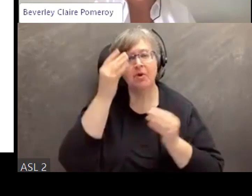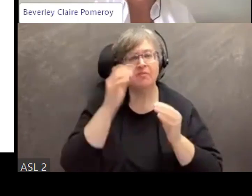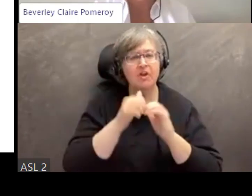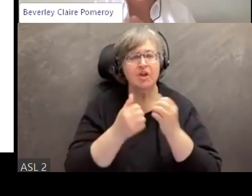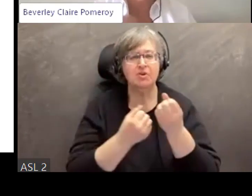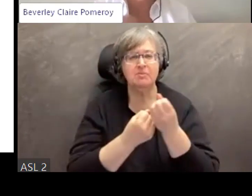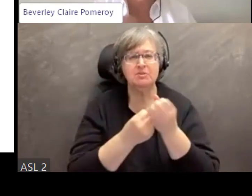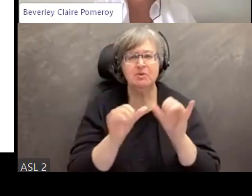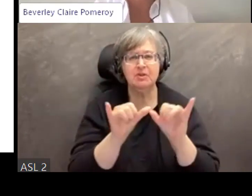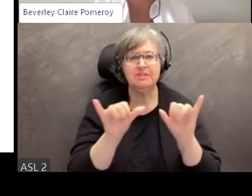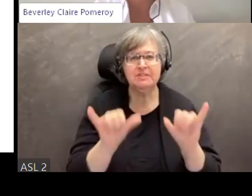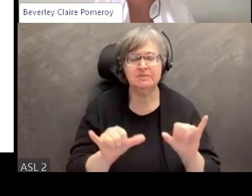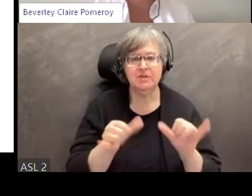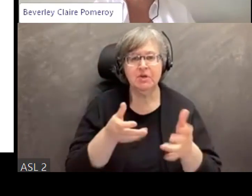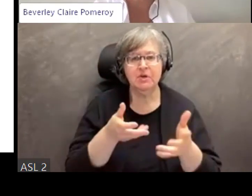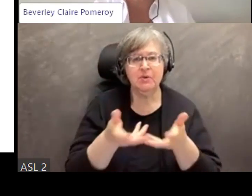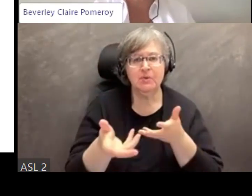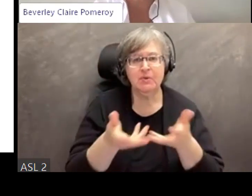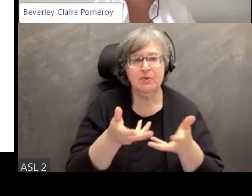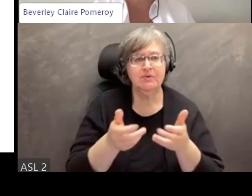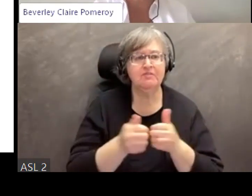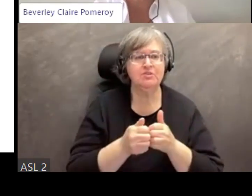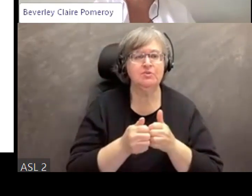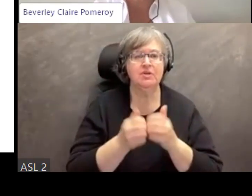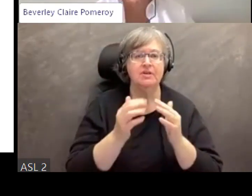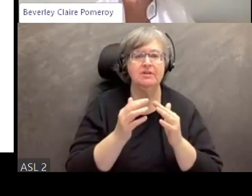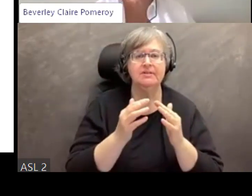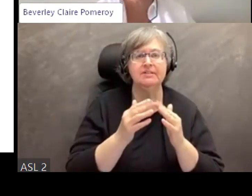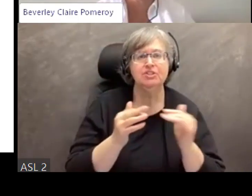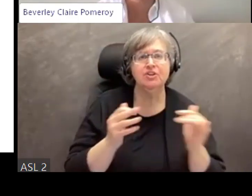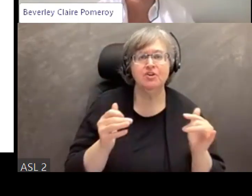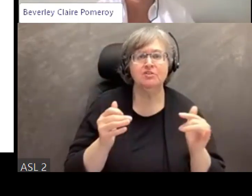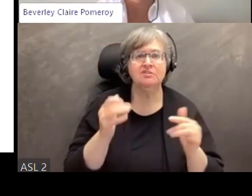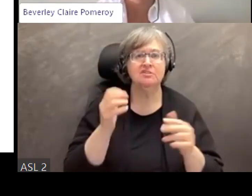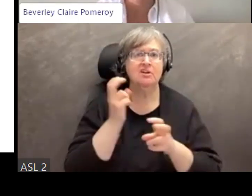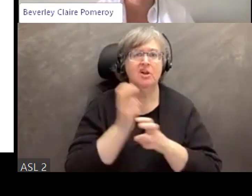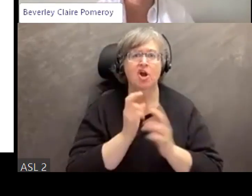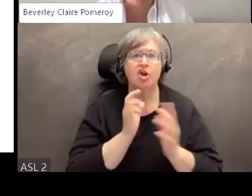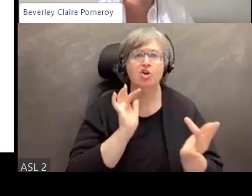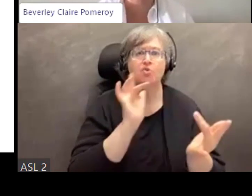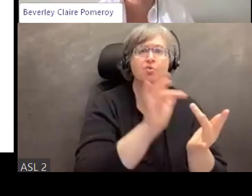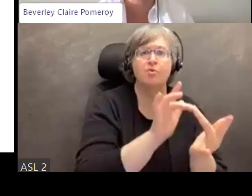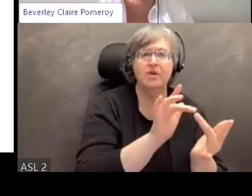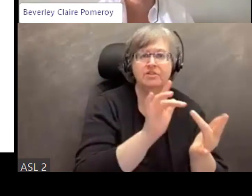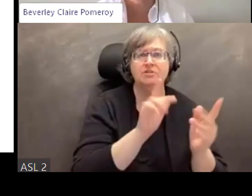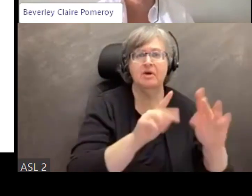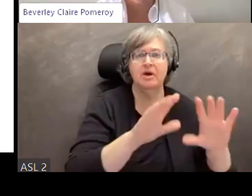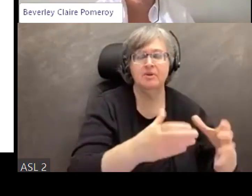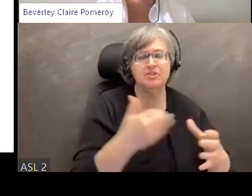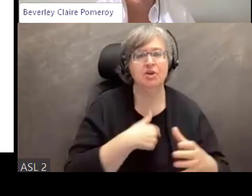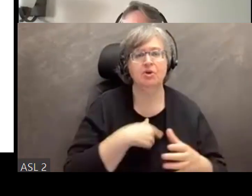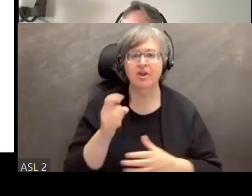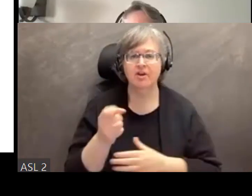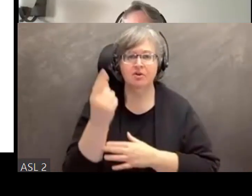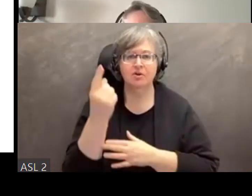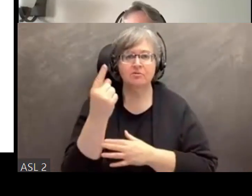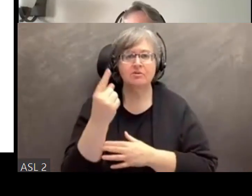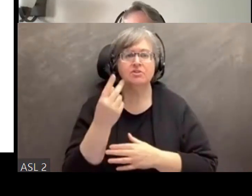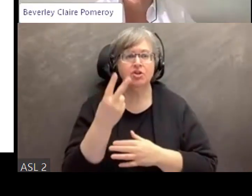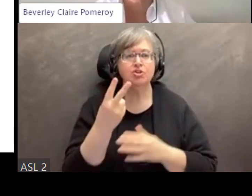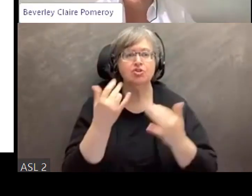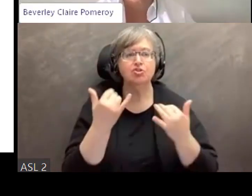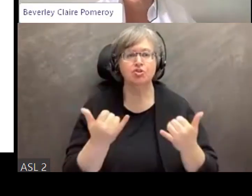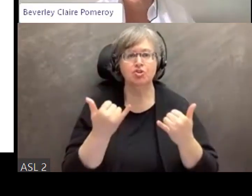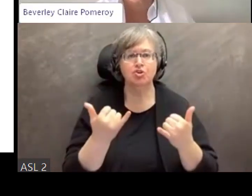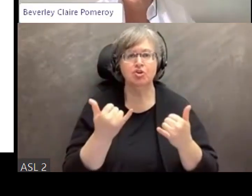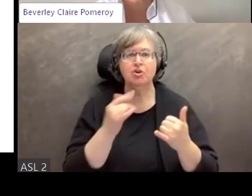As we reflect on how to support the system to engage with diverse and hard to reach populations, we must acknowledge two current